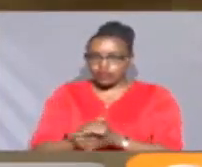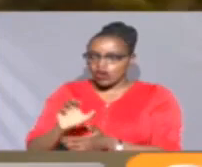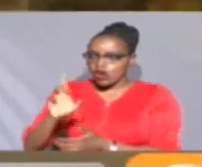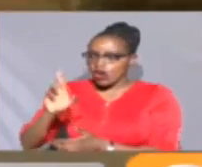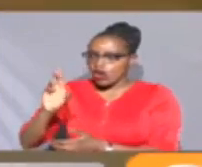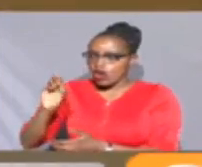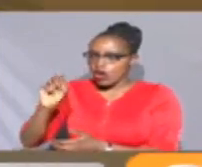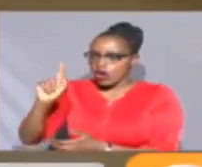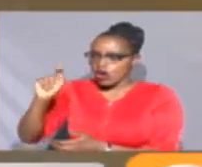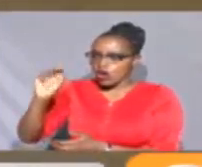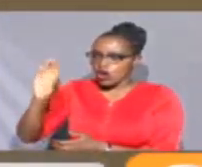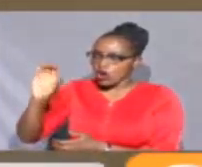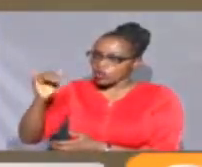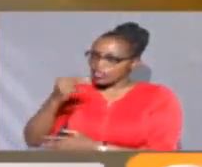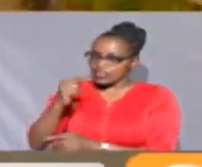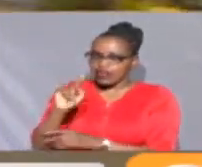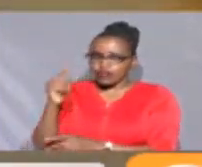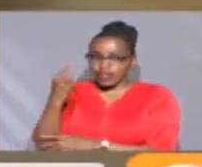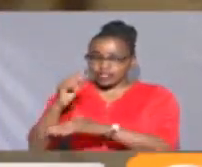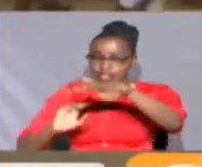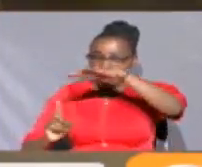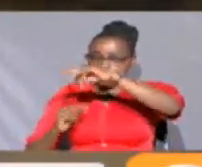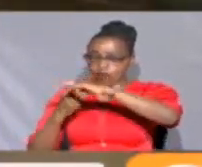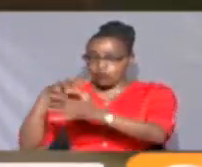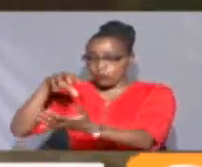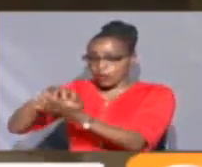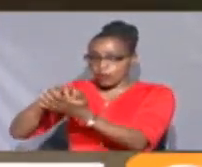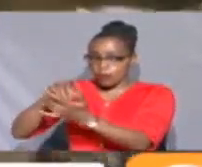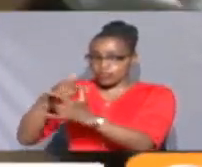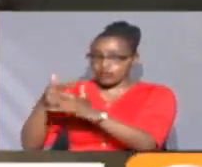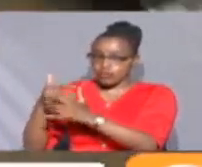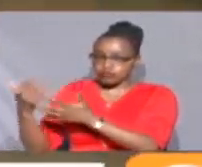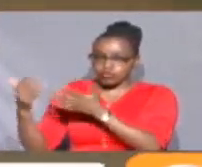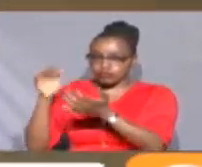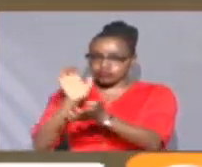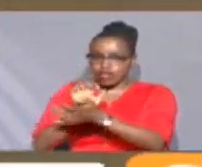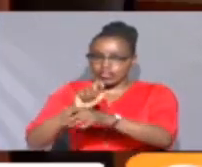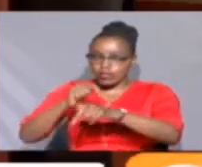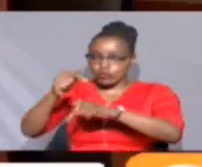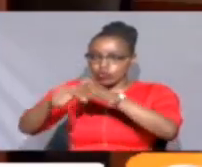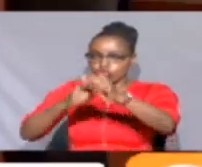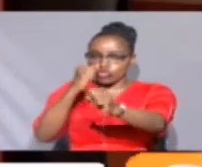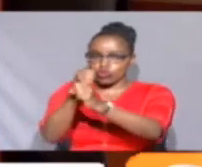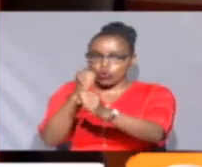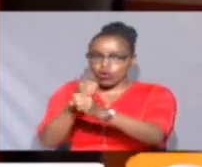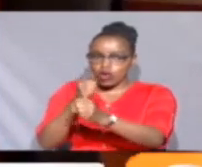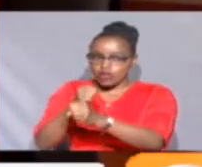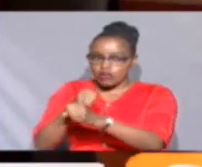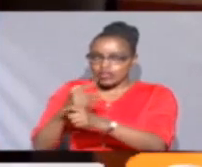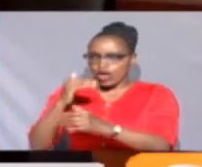storm has been rough. He becomes the first minister from the docket to be charged while in office. His tenure now